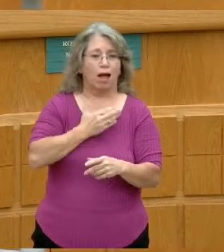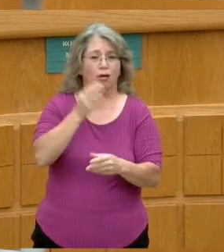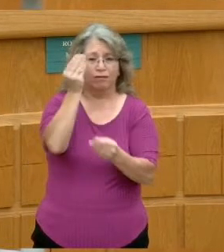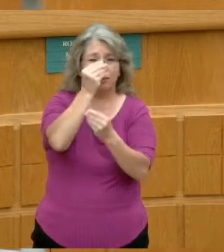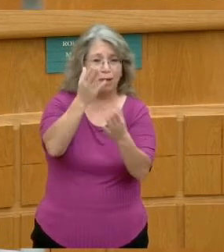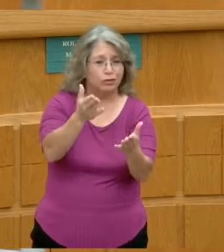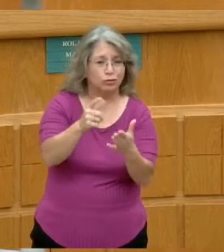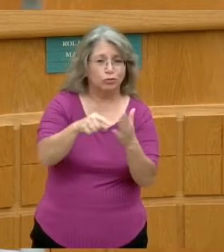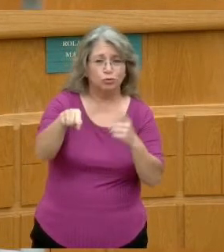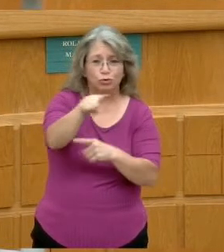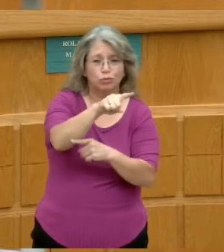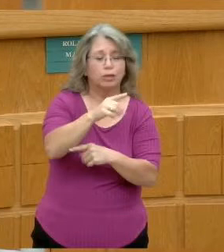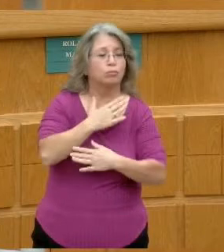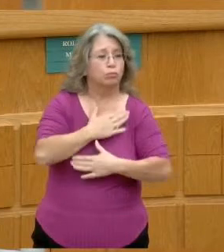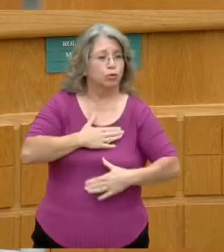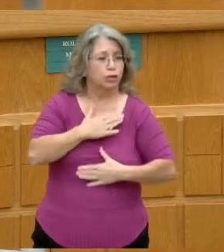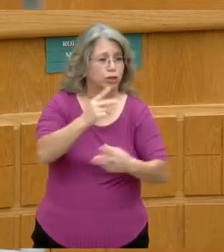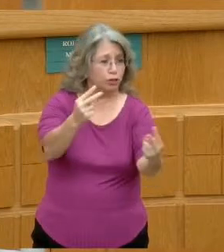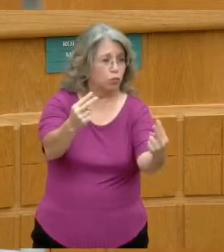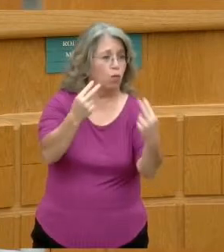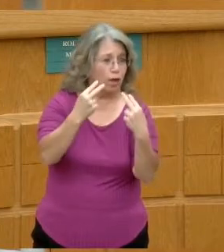you watching. We're glad that you are doing so.